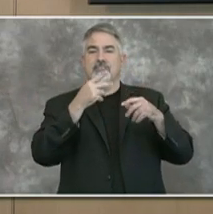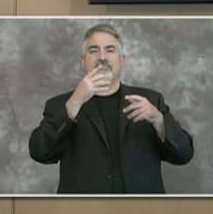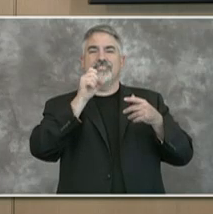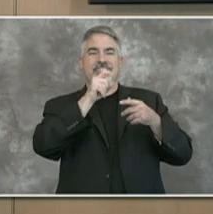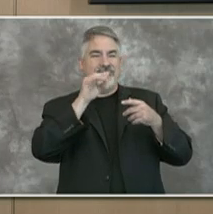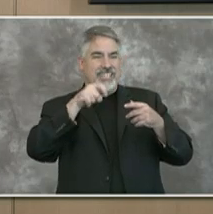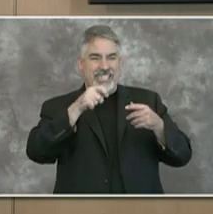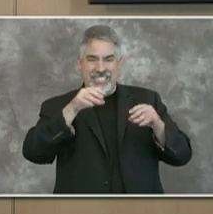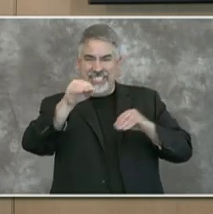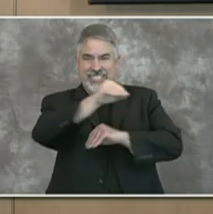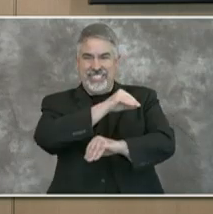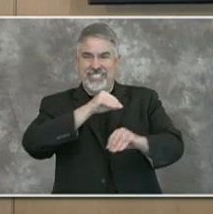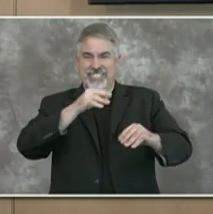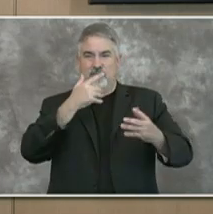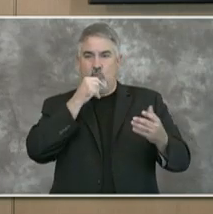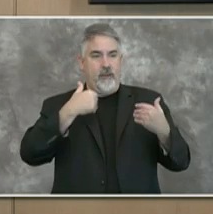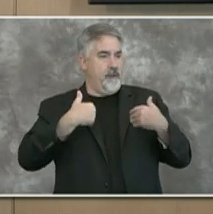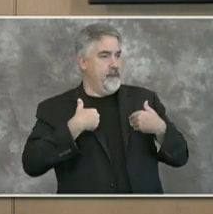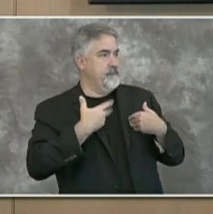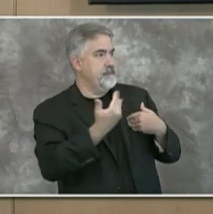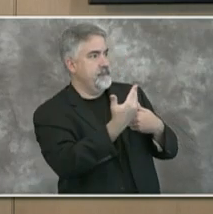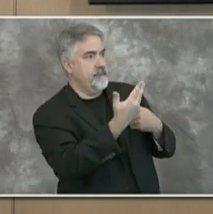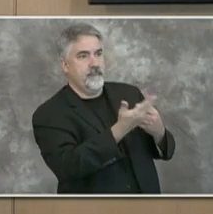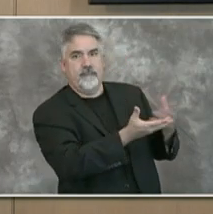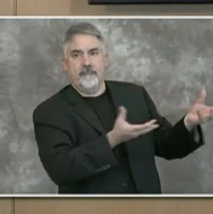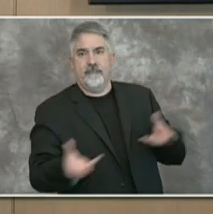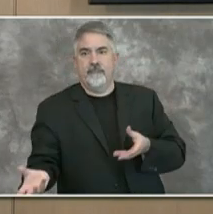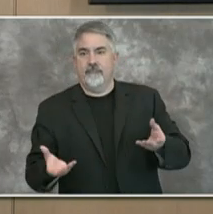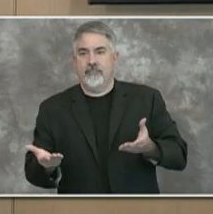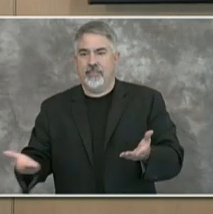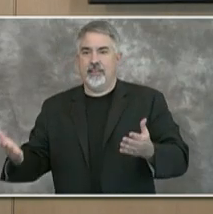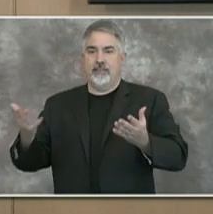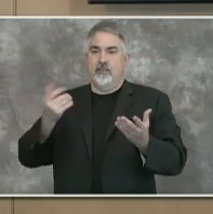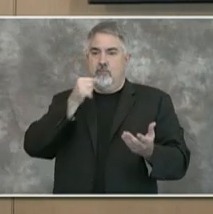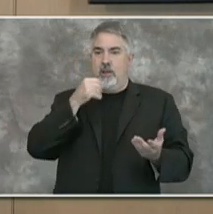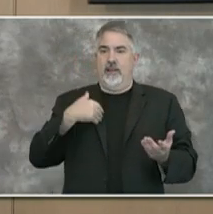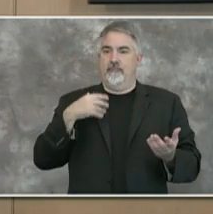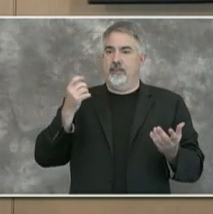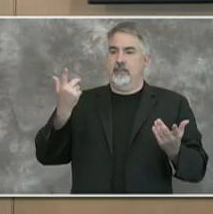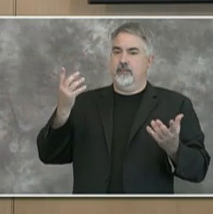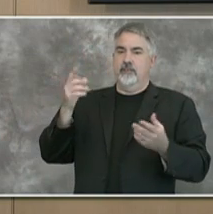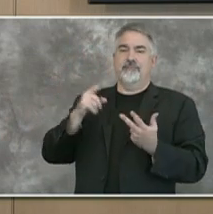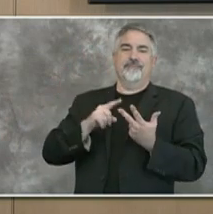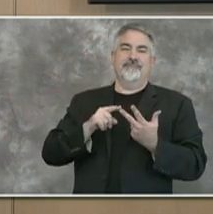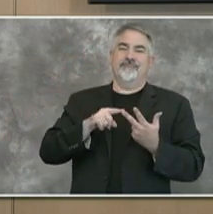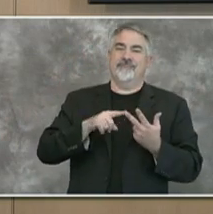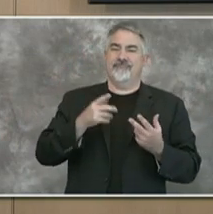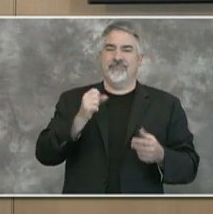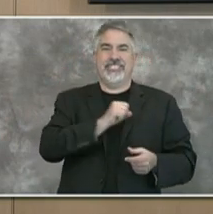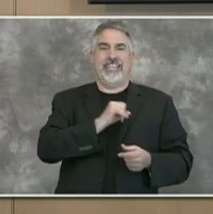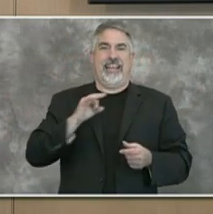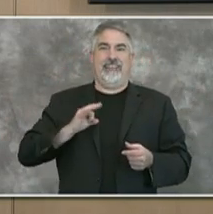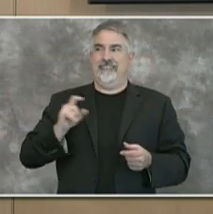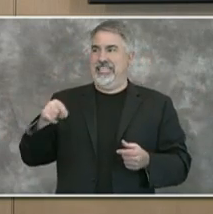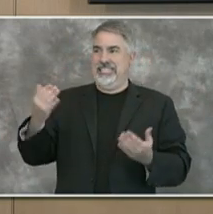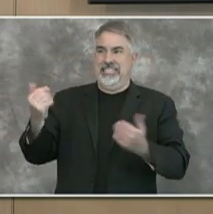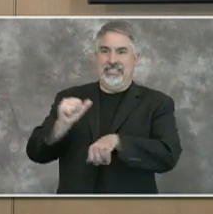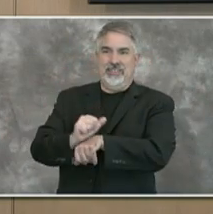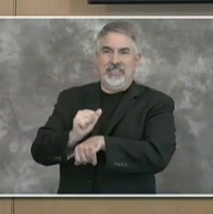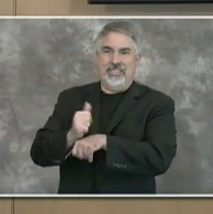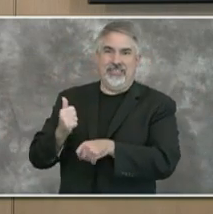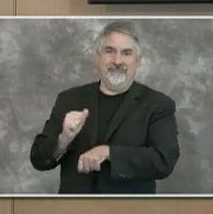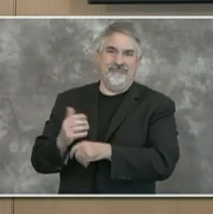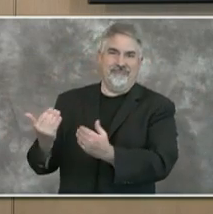a excessive amount of ventilators and hospital beds just out there to be had. And then in the staff, and that is our healthcare system capacity,